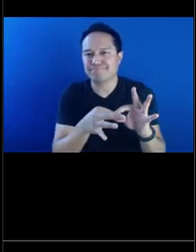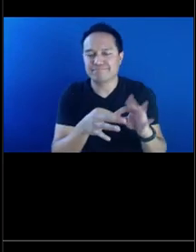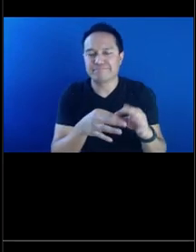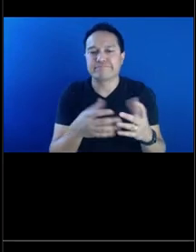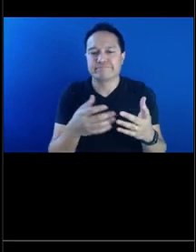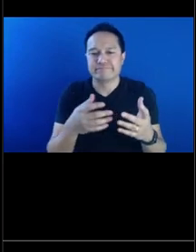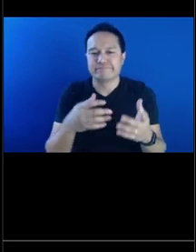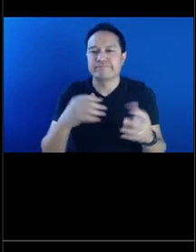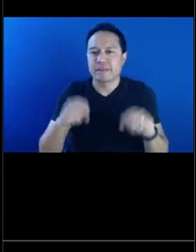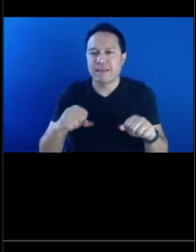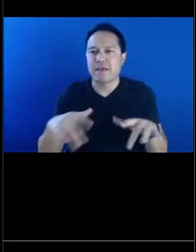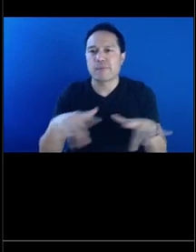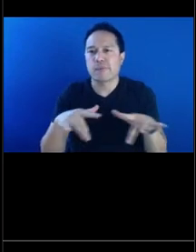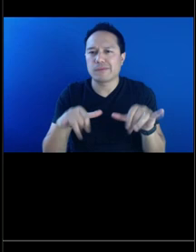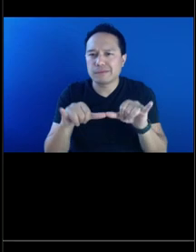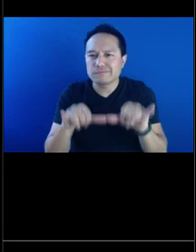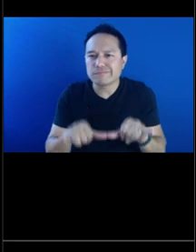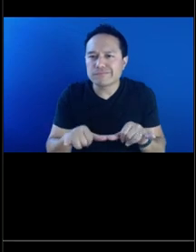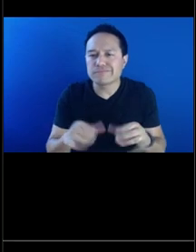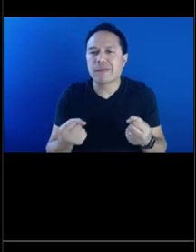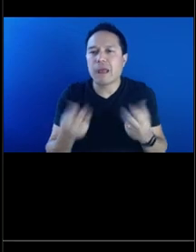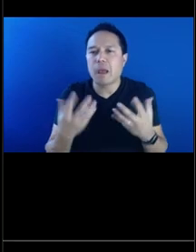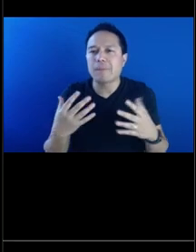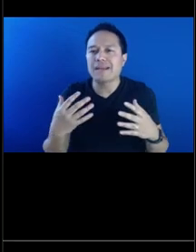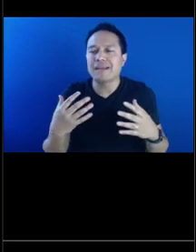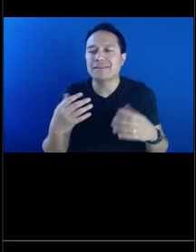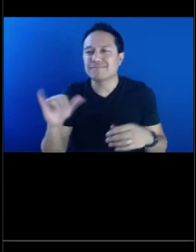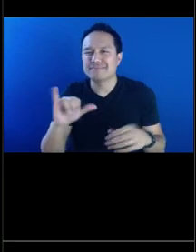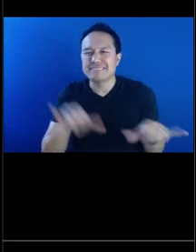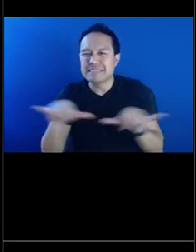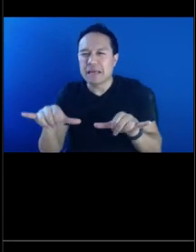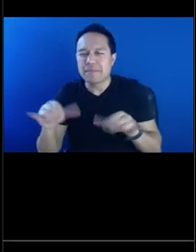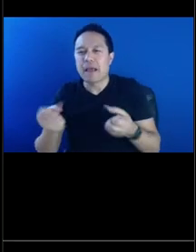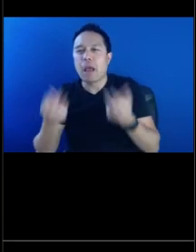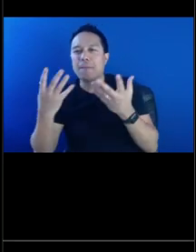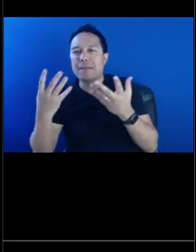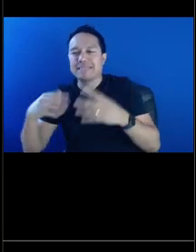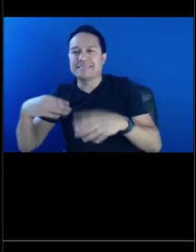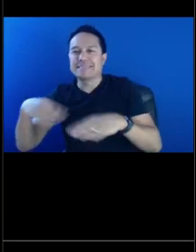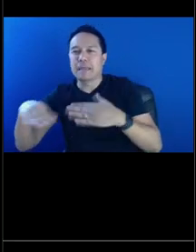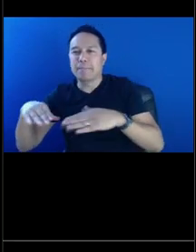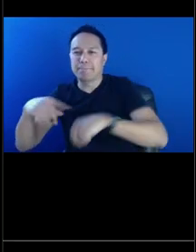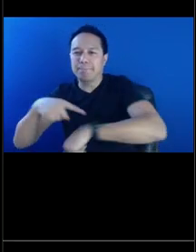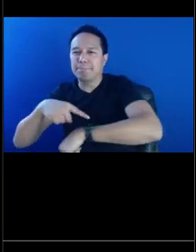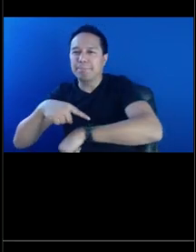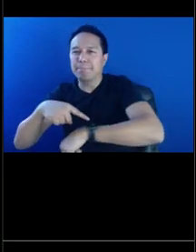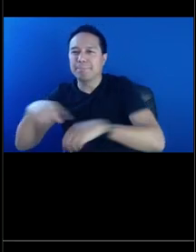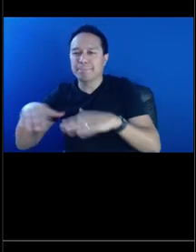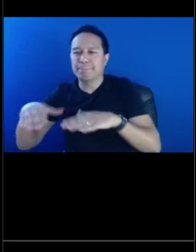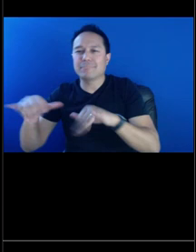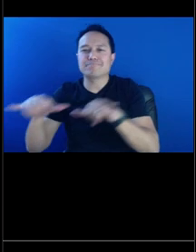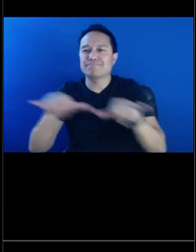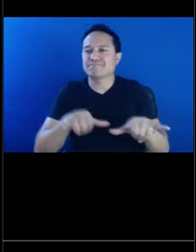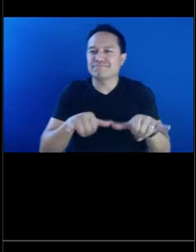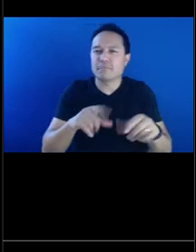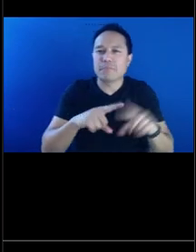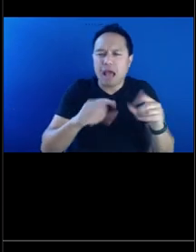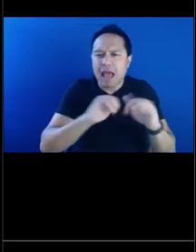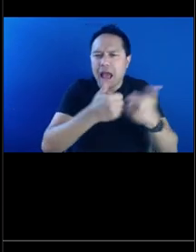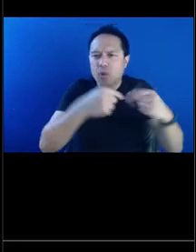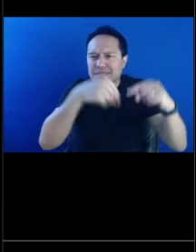you know, kind of like how many steps you take with your Fitbit, but it's going to be like how deep you're diving and how many times you